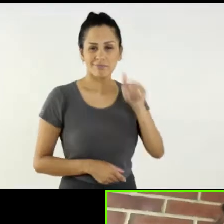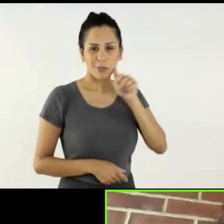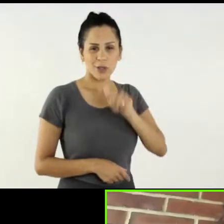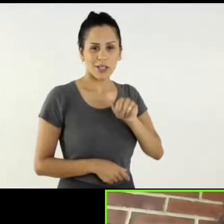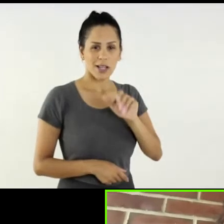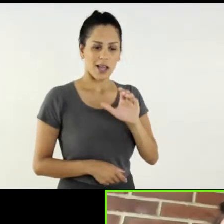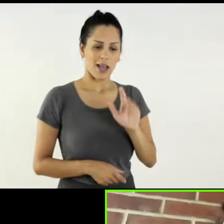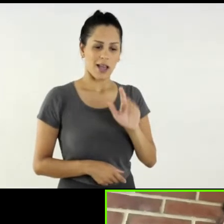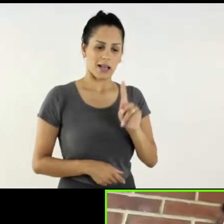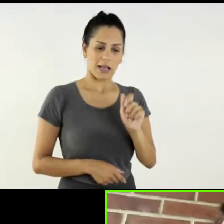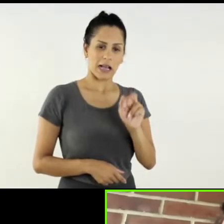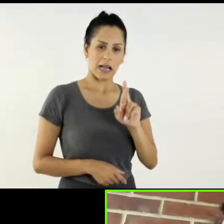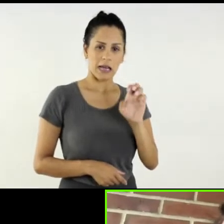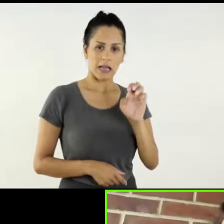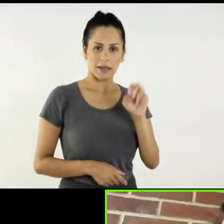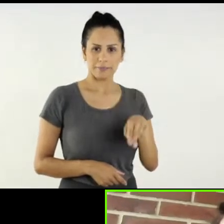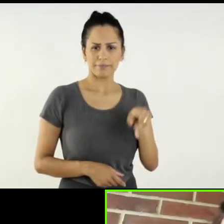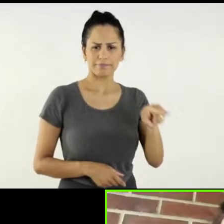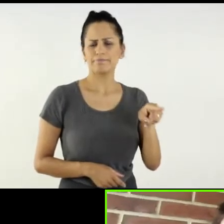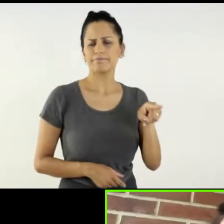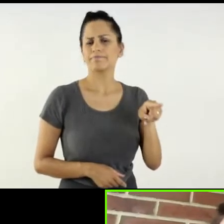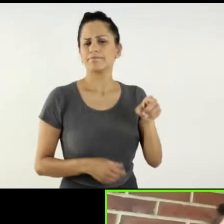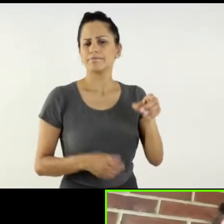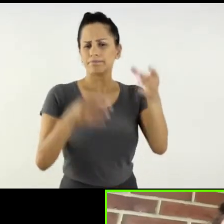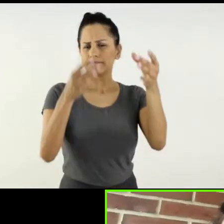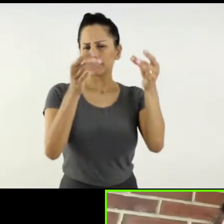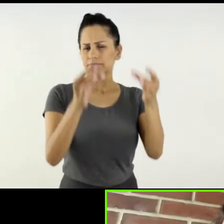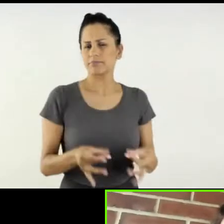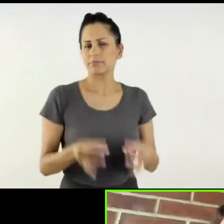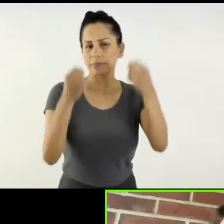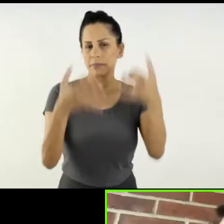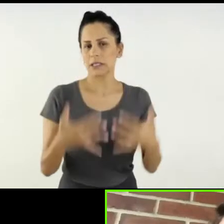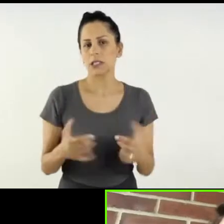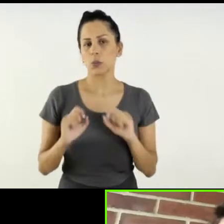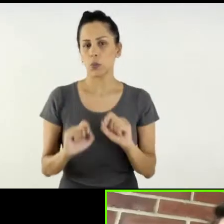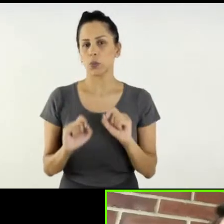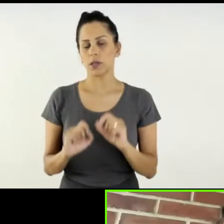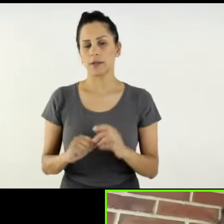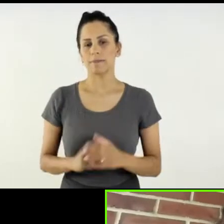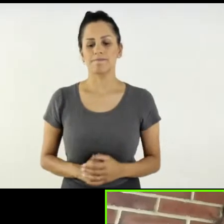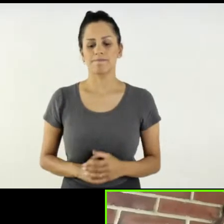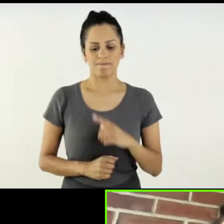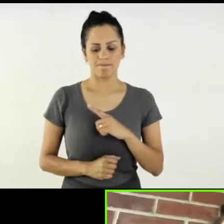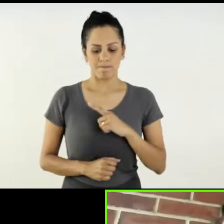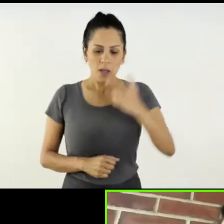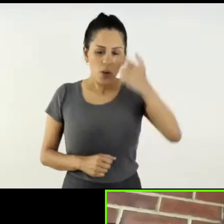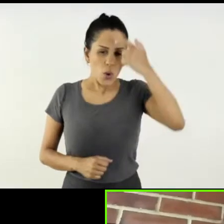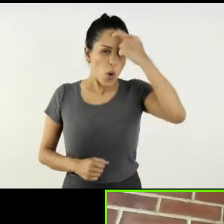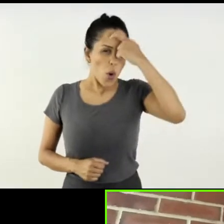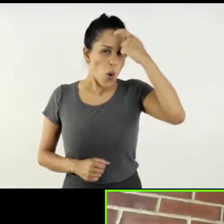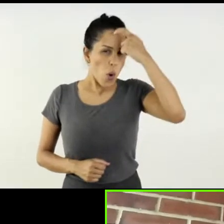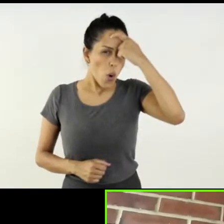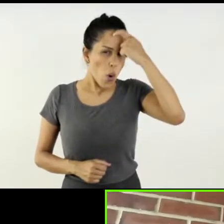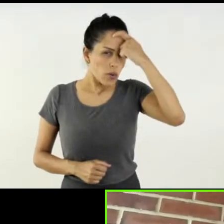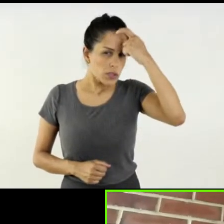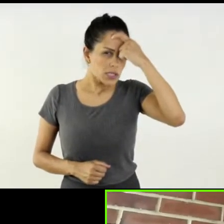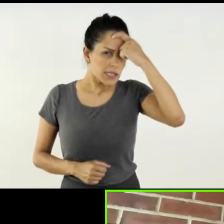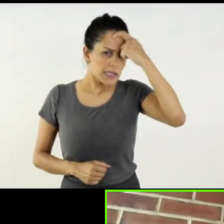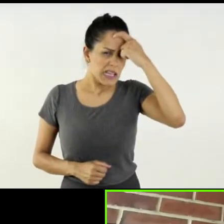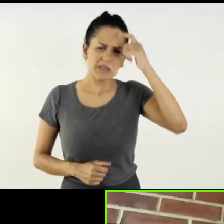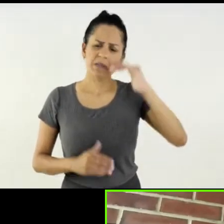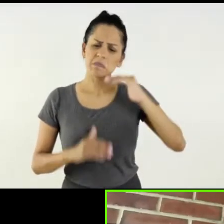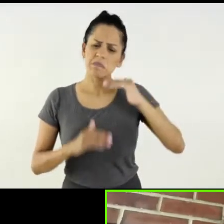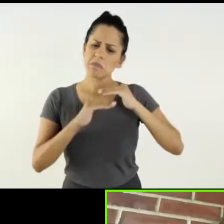describes, in fact, a pretty robust class consciousness, as a lot of the women who were coming in